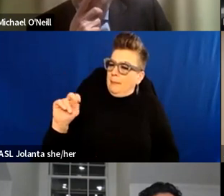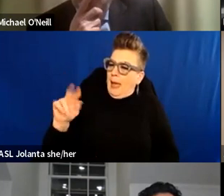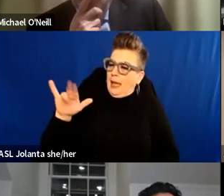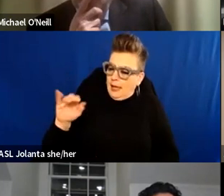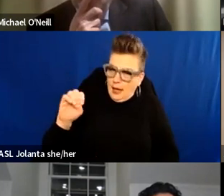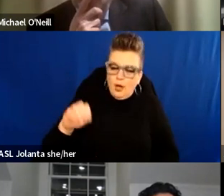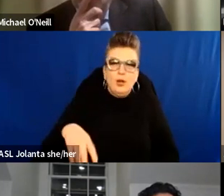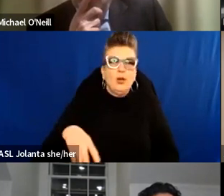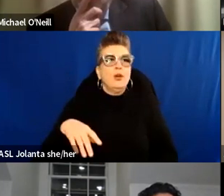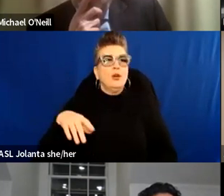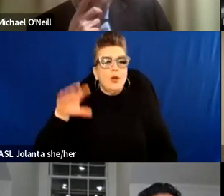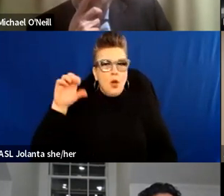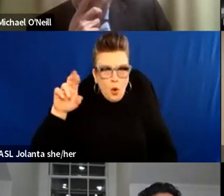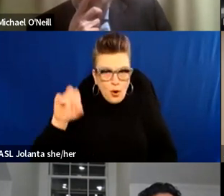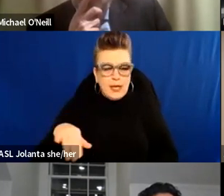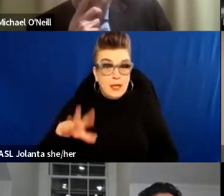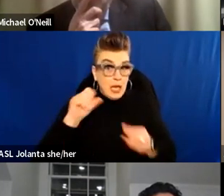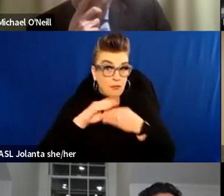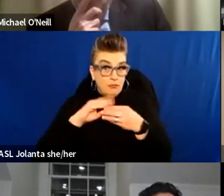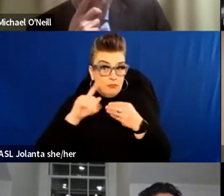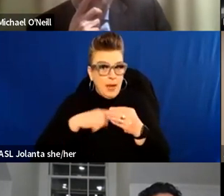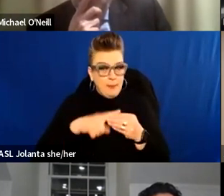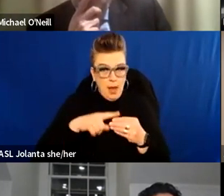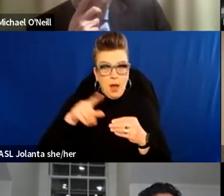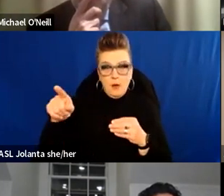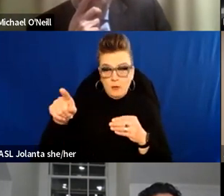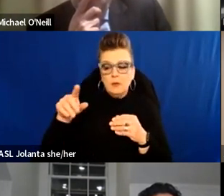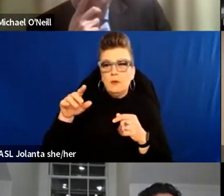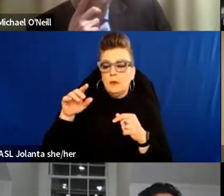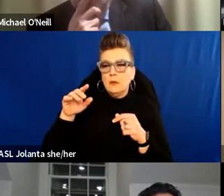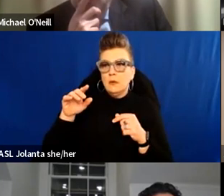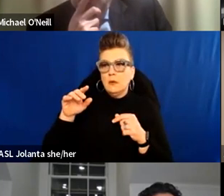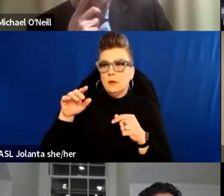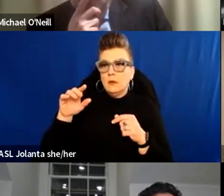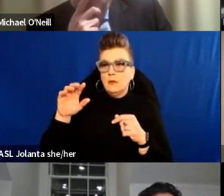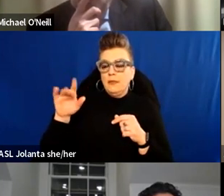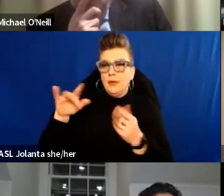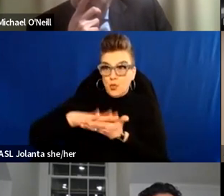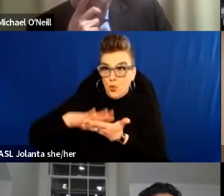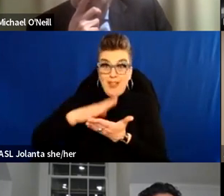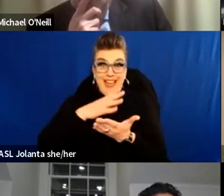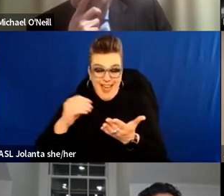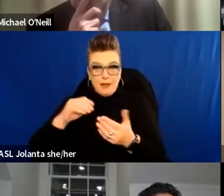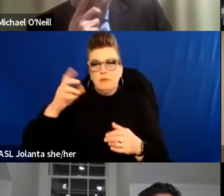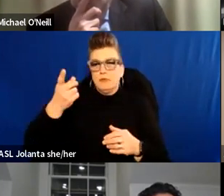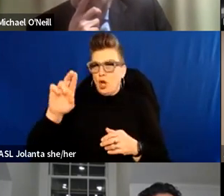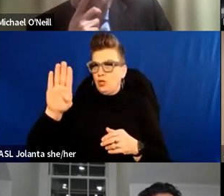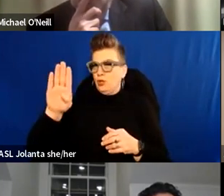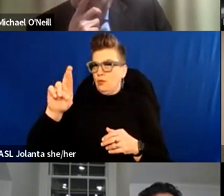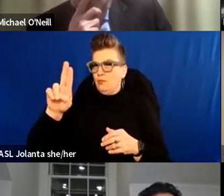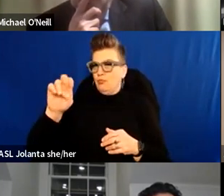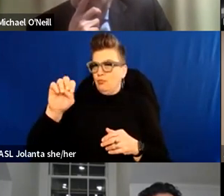of the burke as well as the work that she led uh with dr bergerman um as well as ted lombardi and